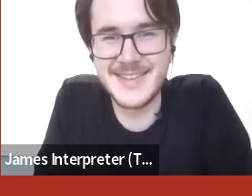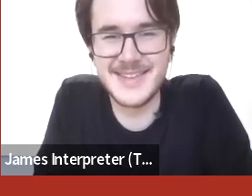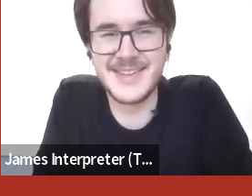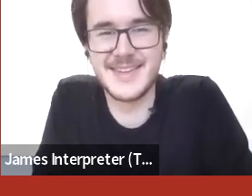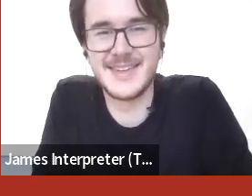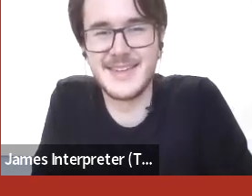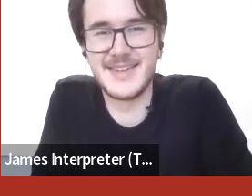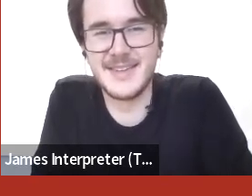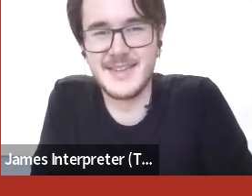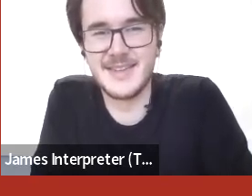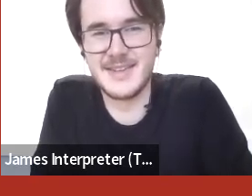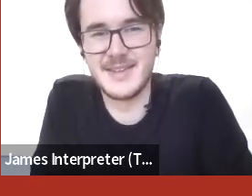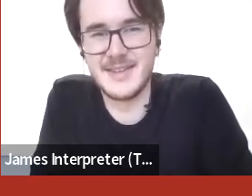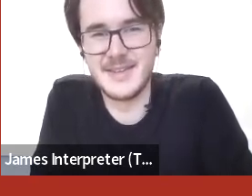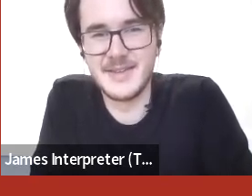Damien?